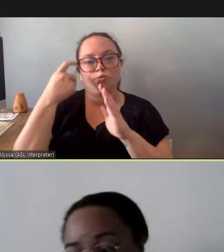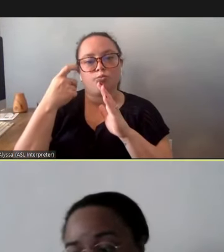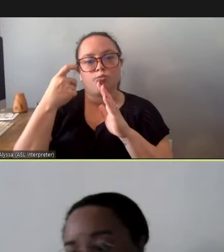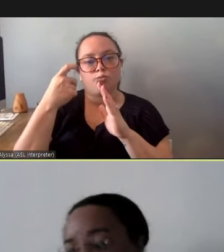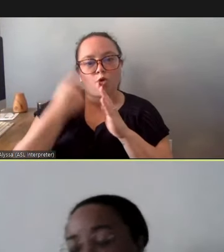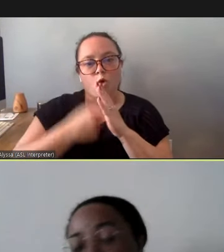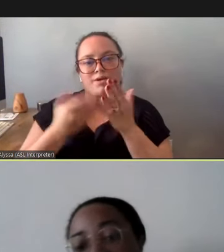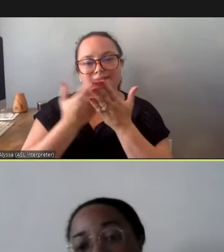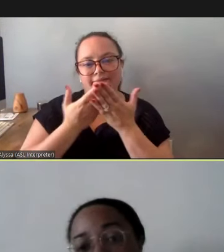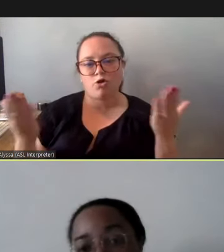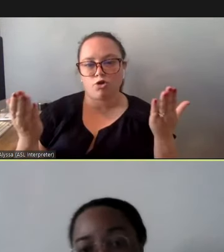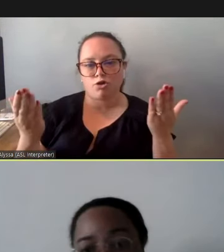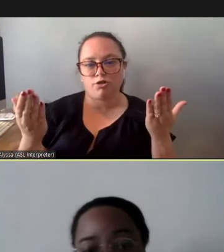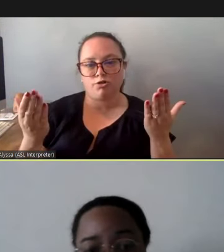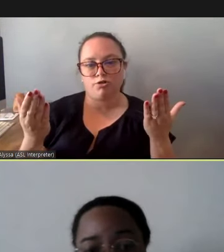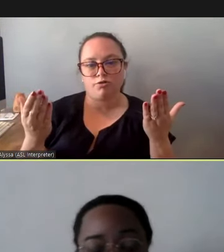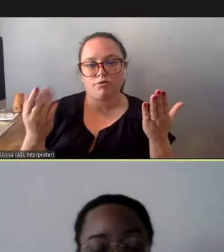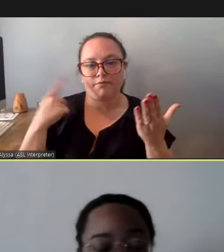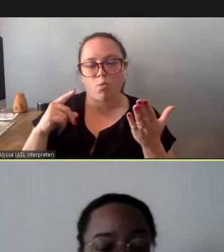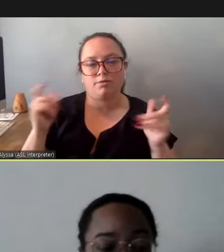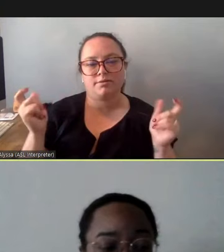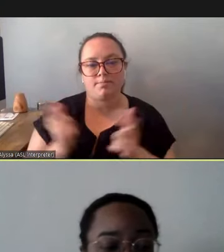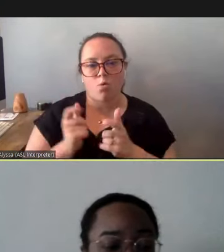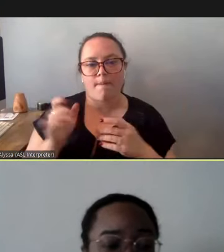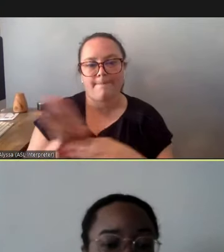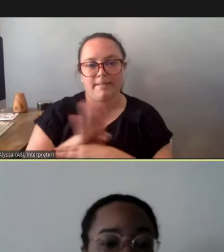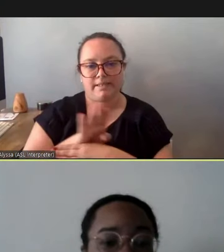to small businesses who